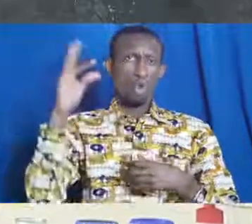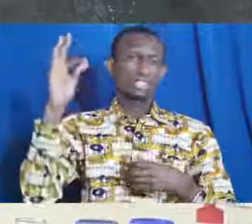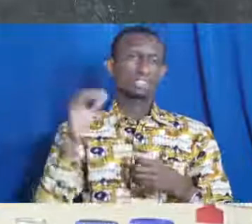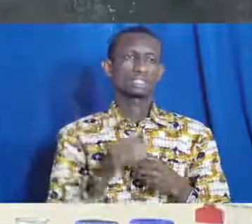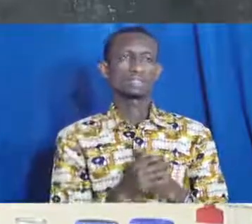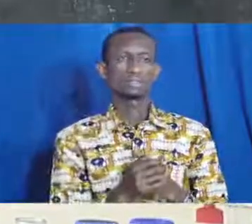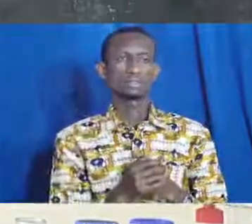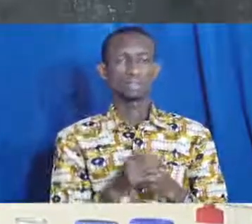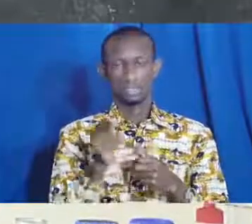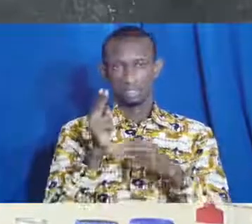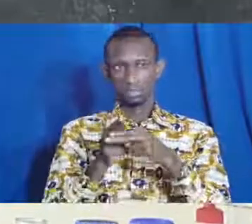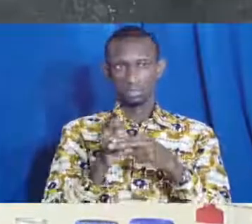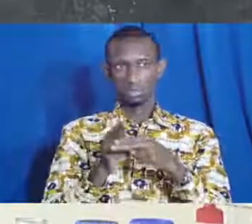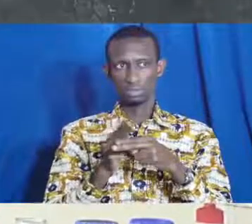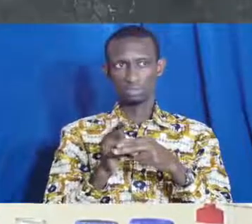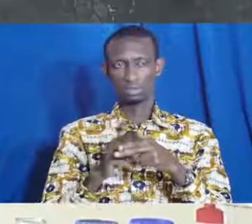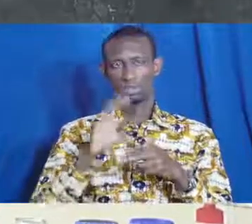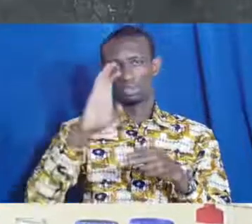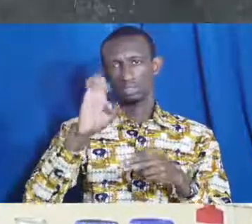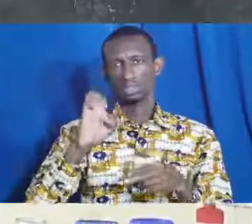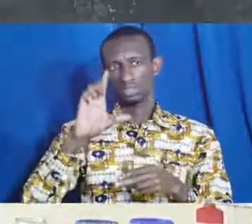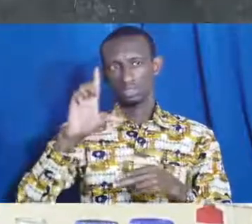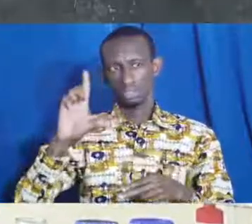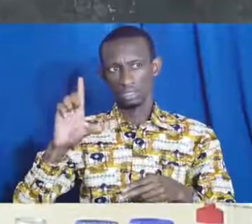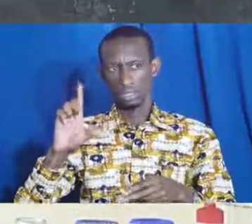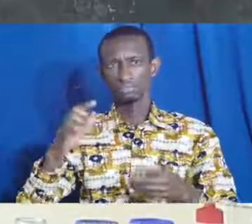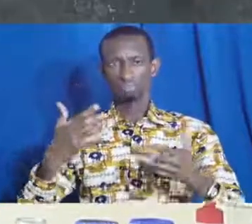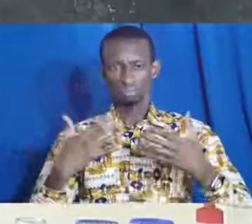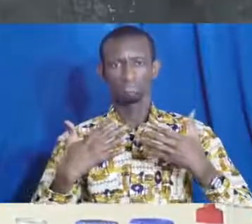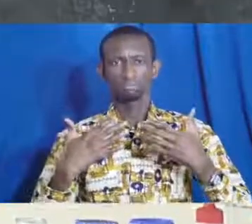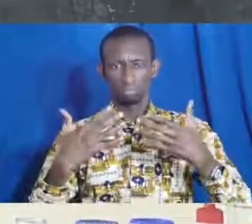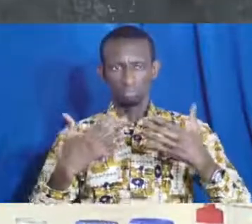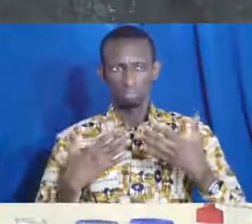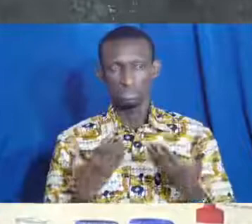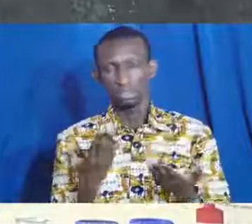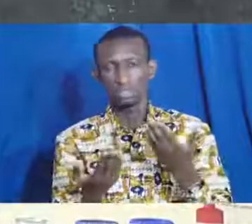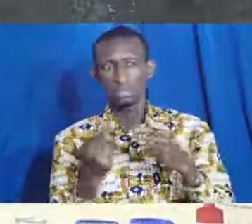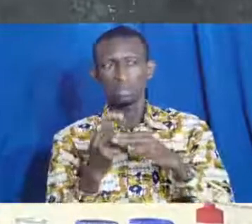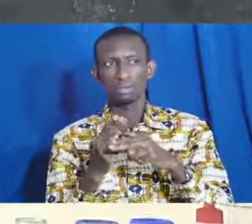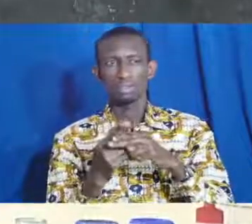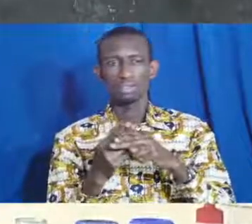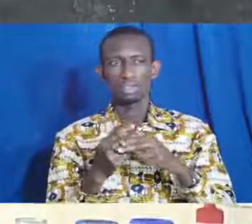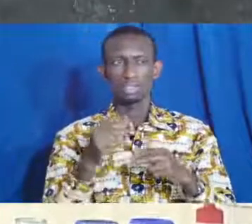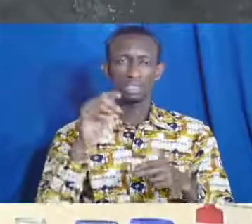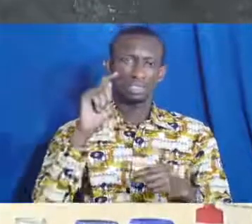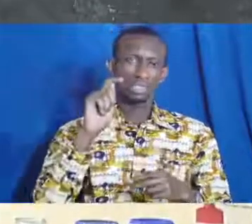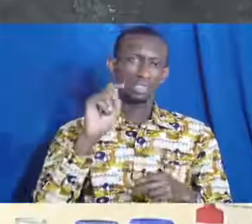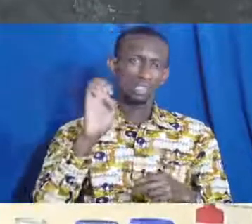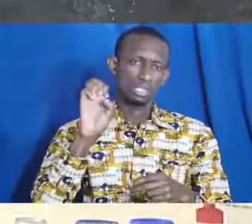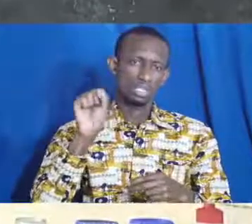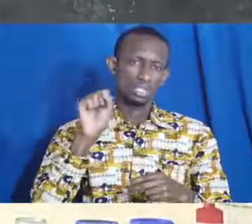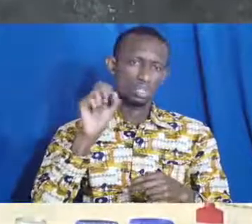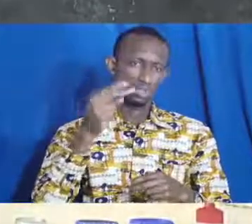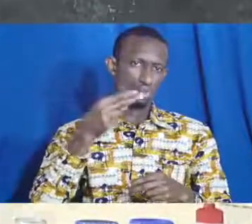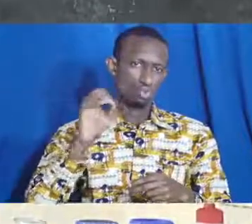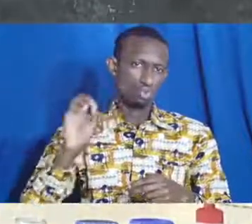is called cell respiration, or sometimes called tissue respiration. So when we talk about respiration, some